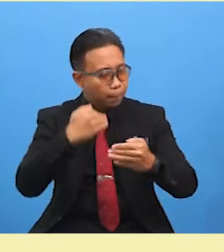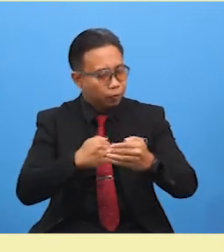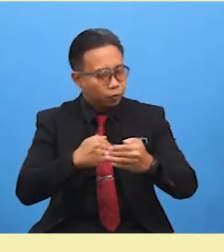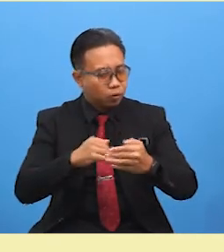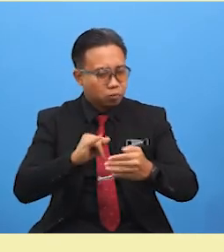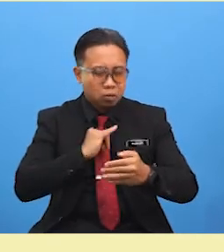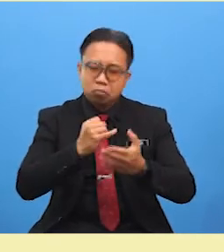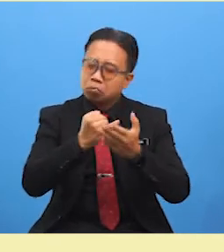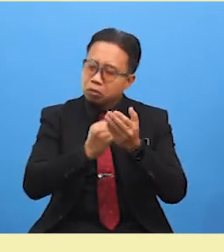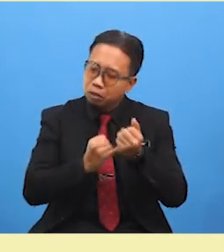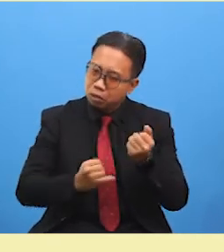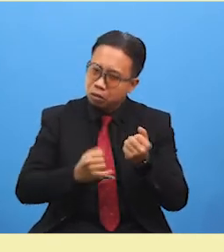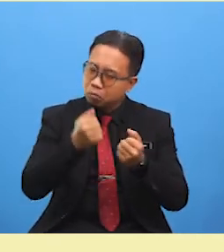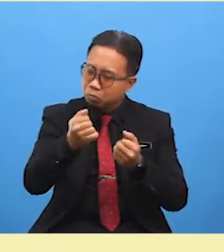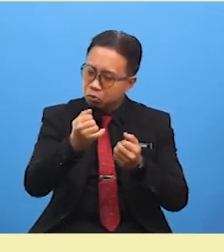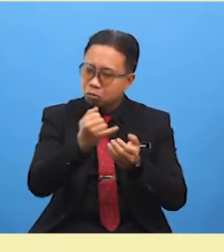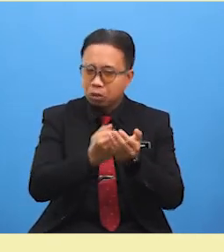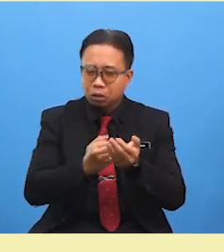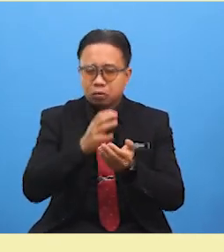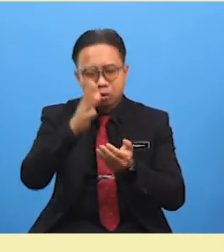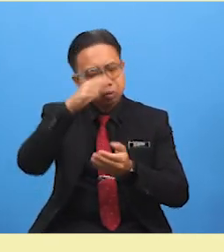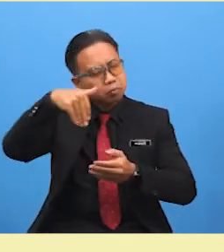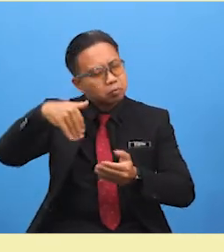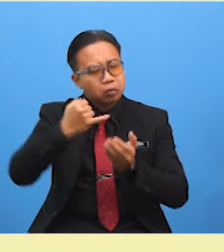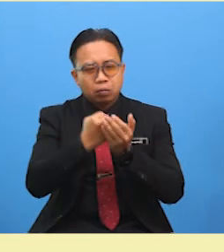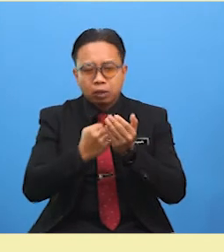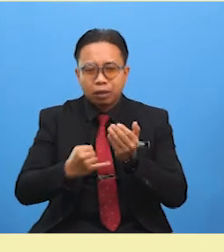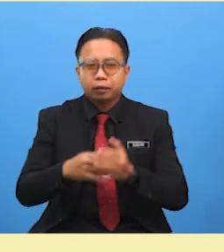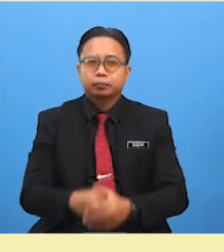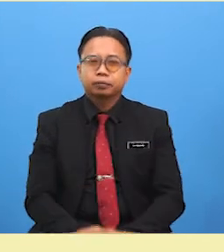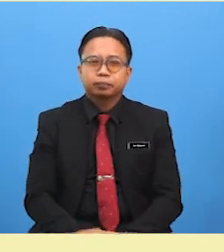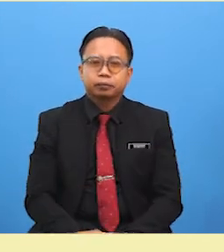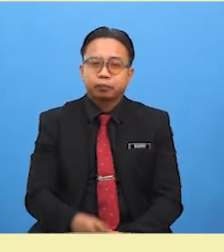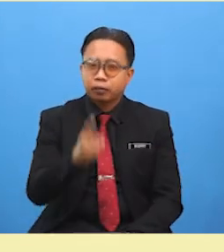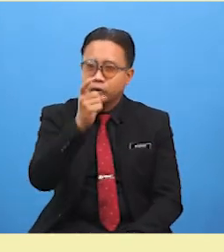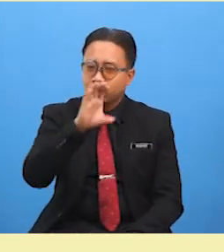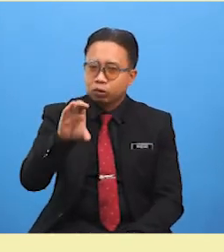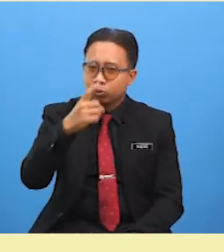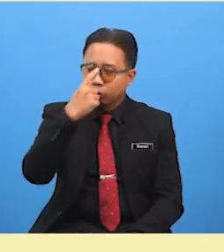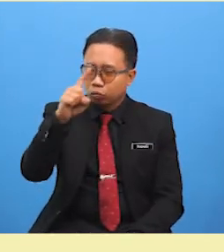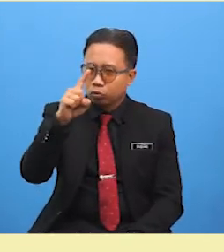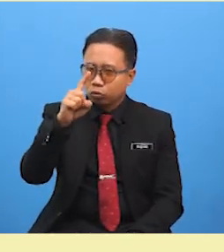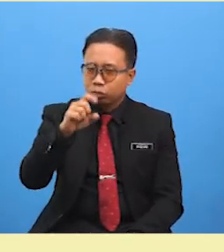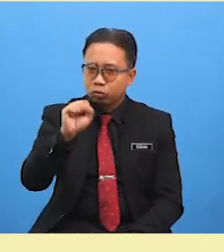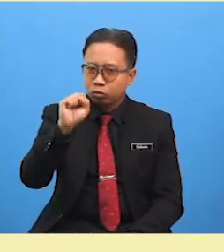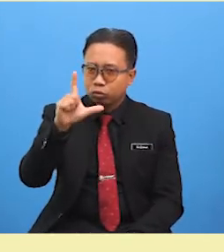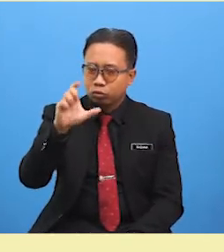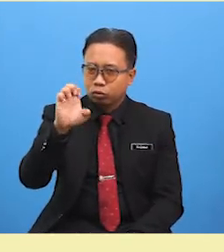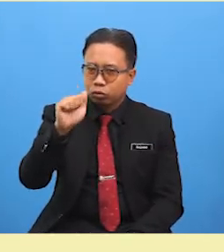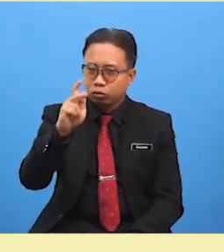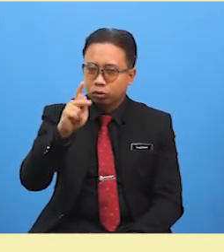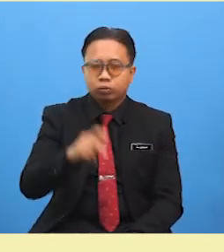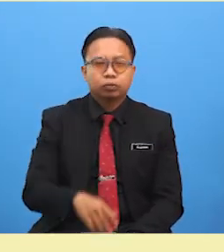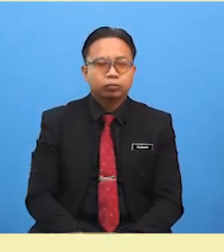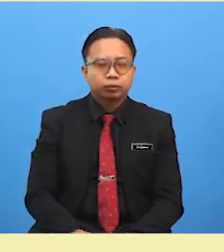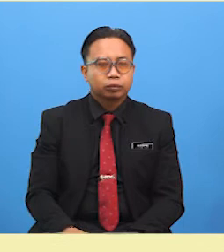before I was born, and even before our parents were born. It took 1,000 years for it to become slick,